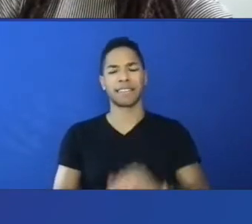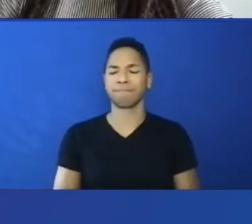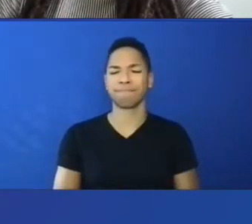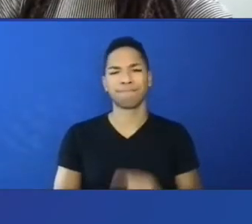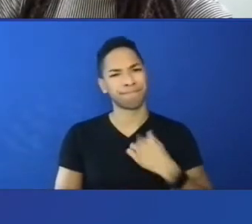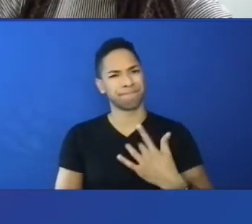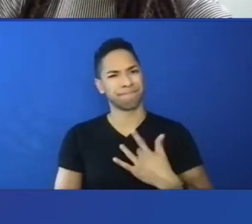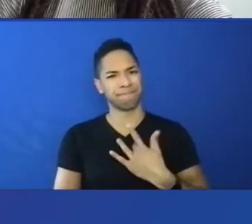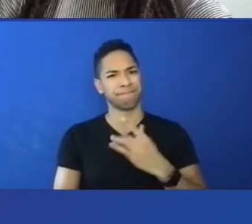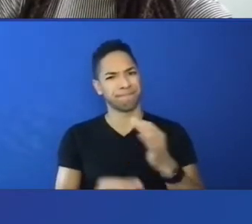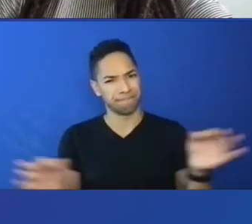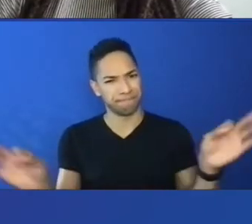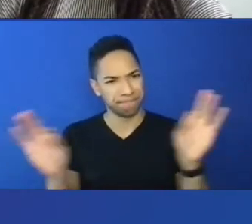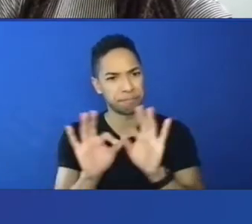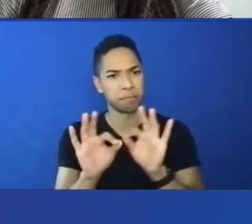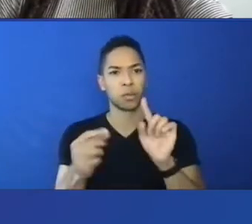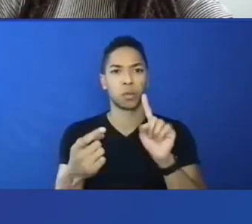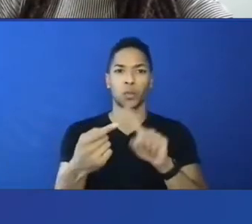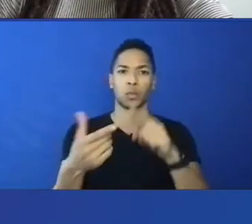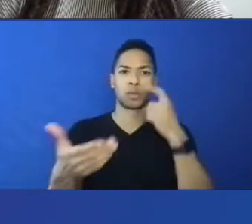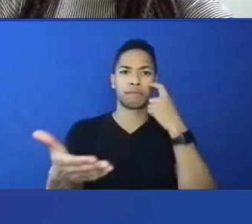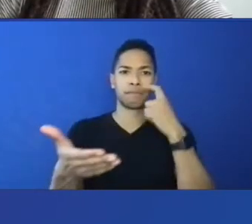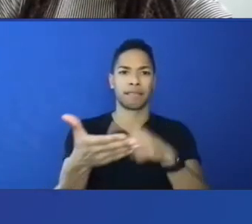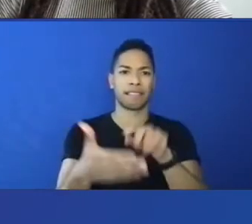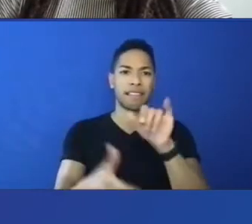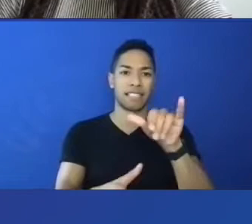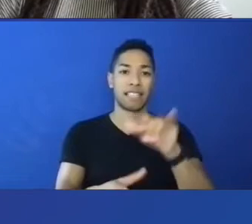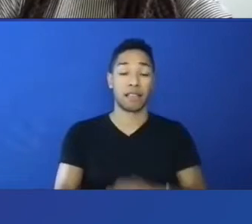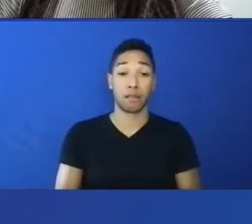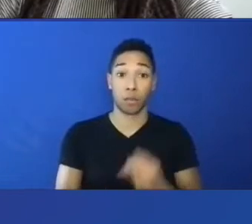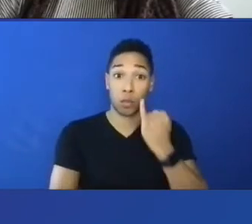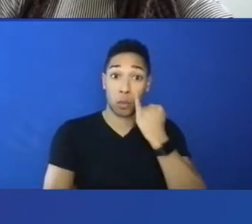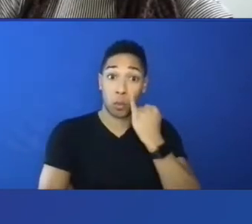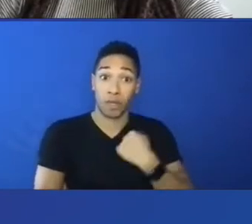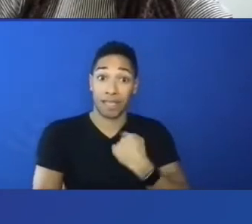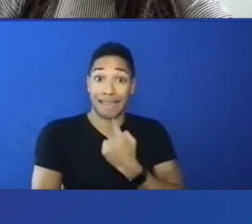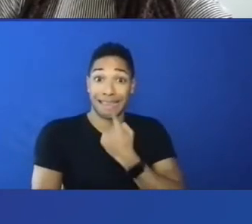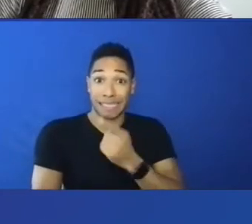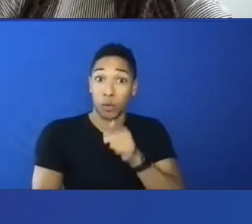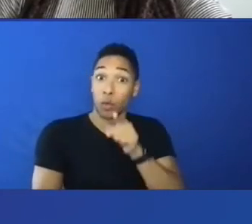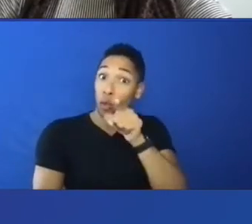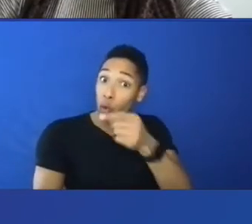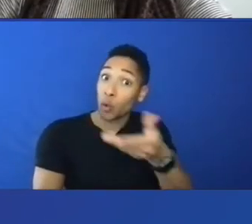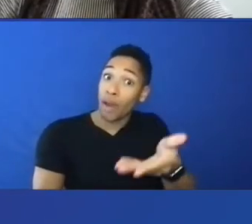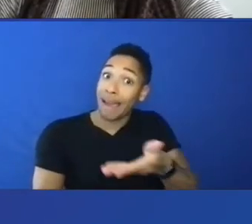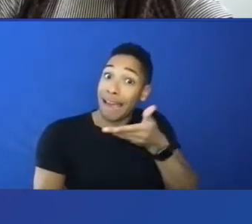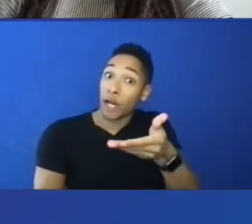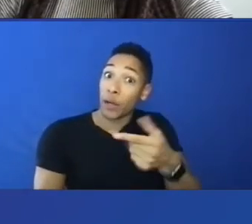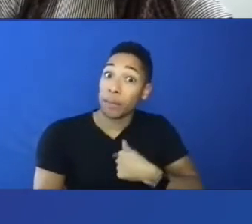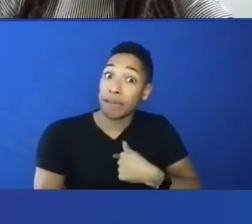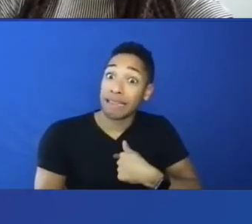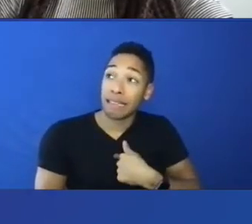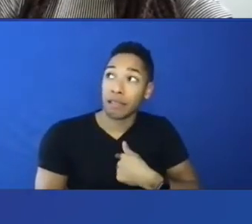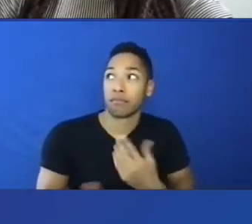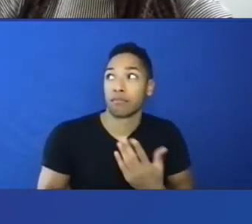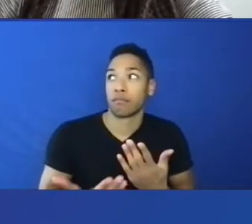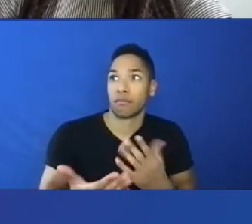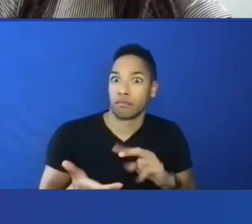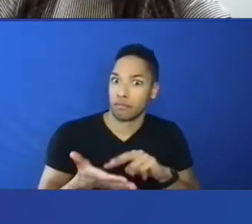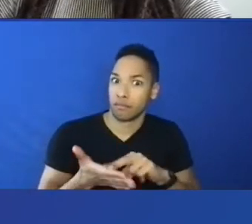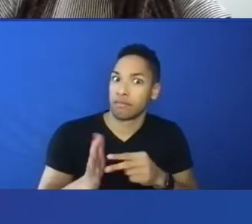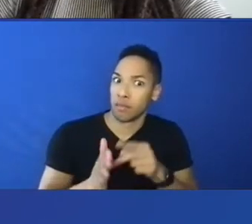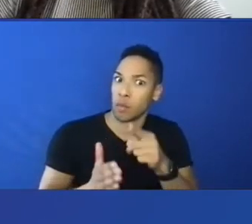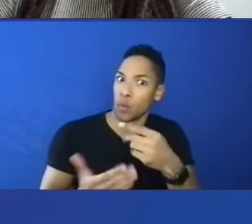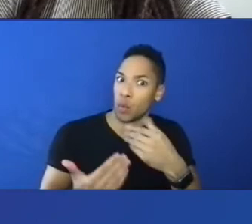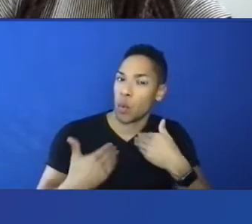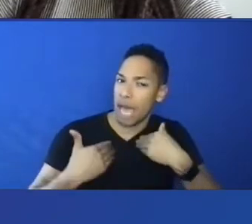it's important to acknowledge that. If I'm telling you, you hired me, there's some amount of trust that we